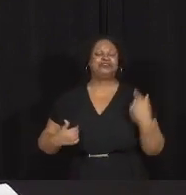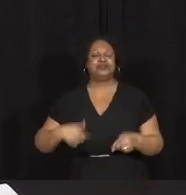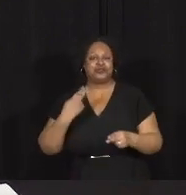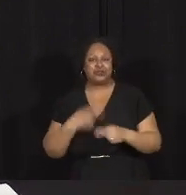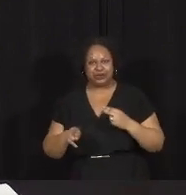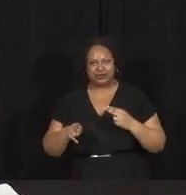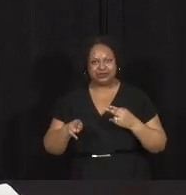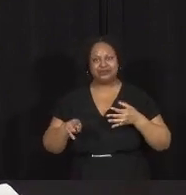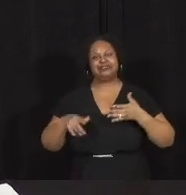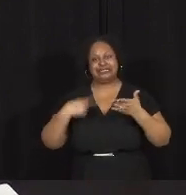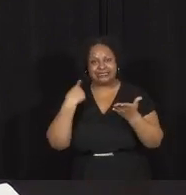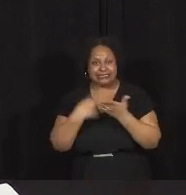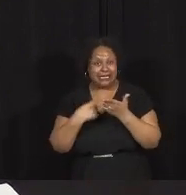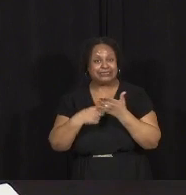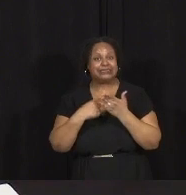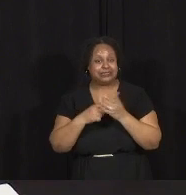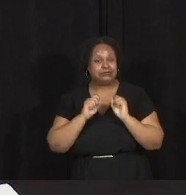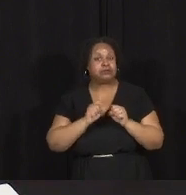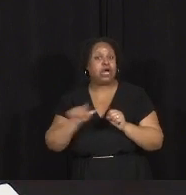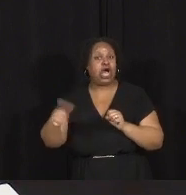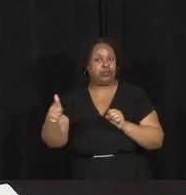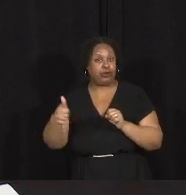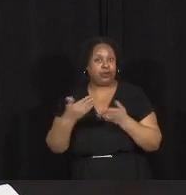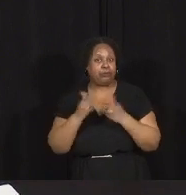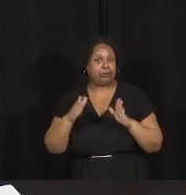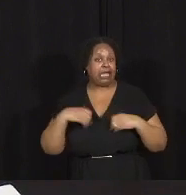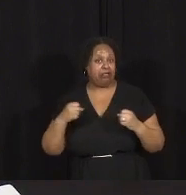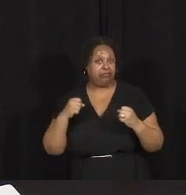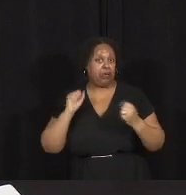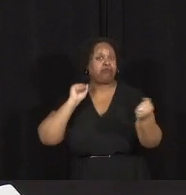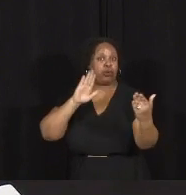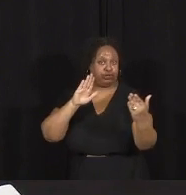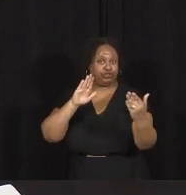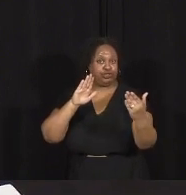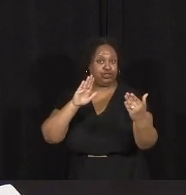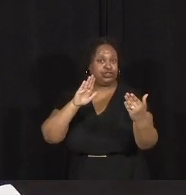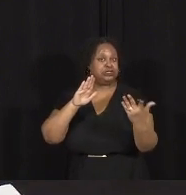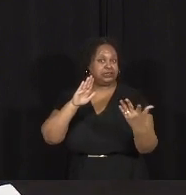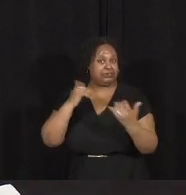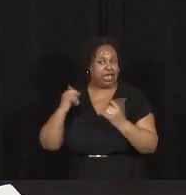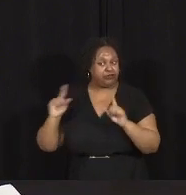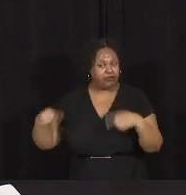measures, and also future measures which are coming.